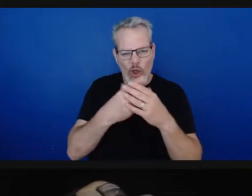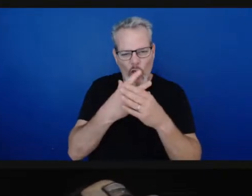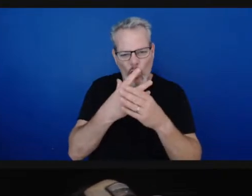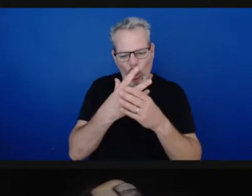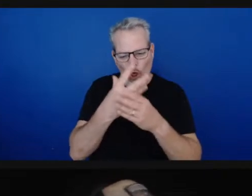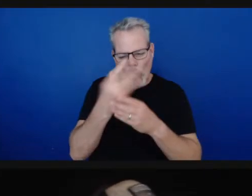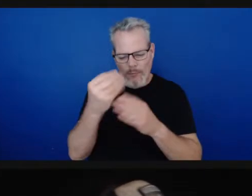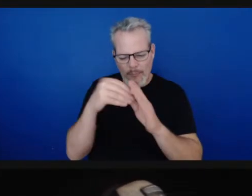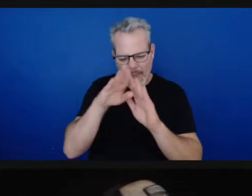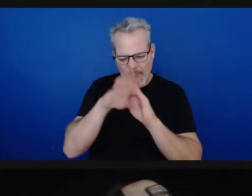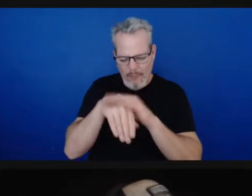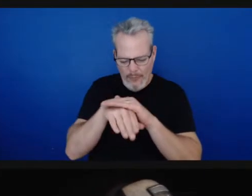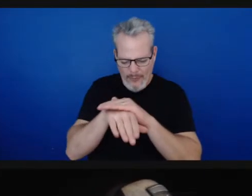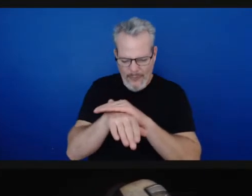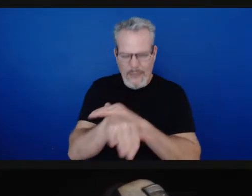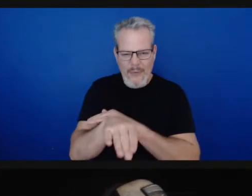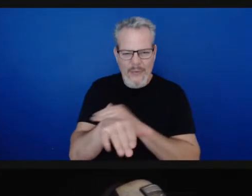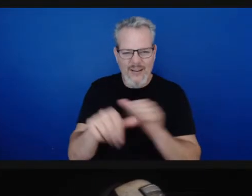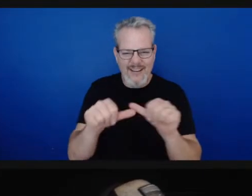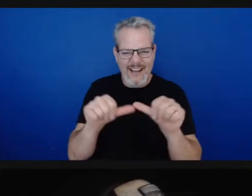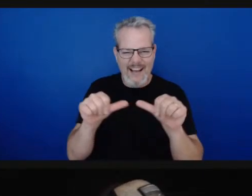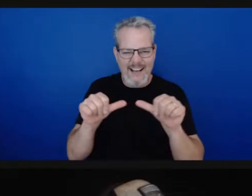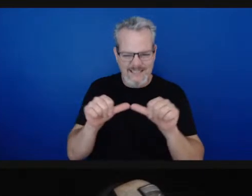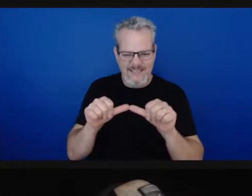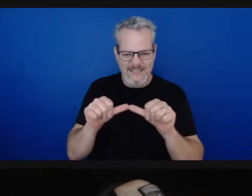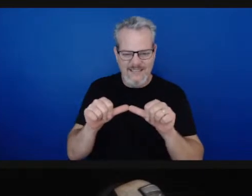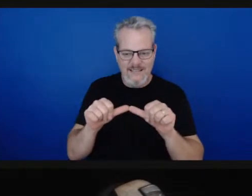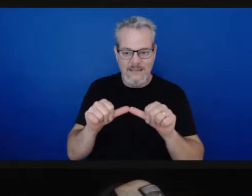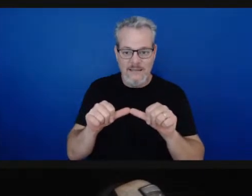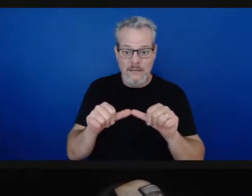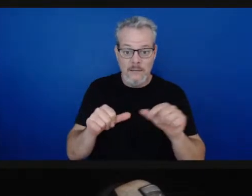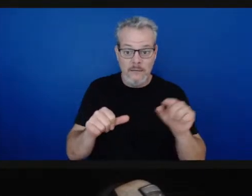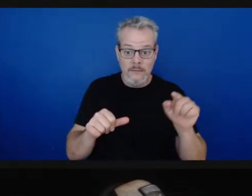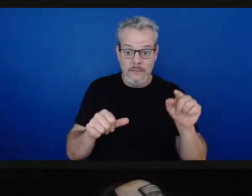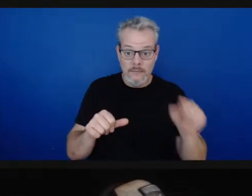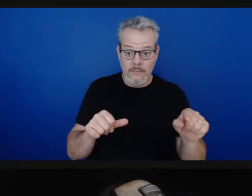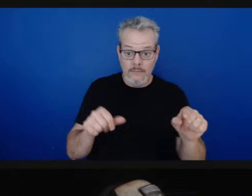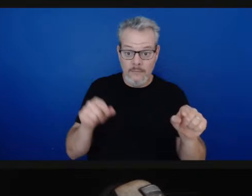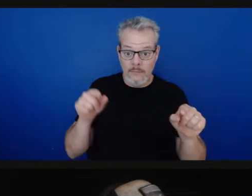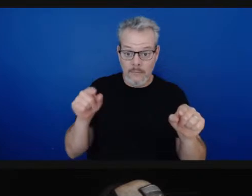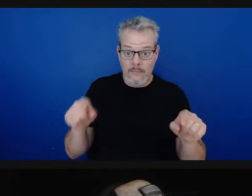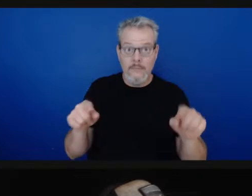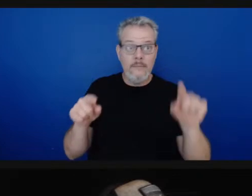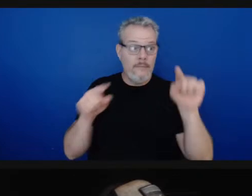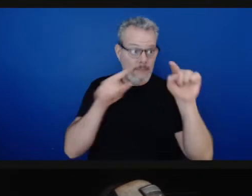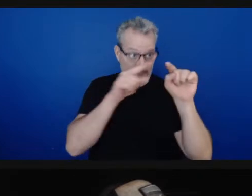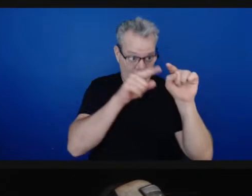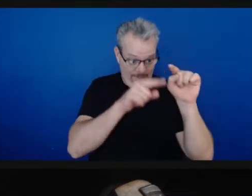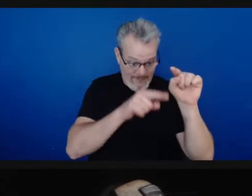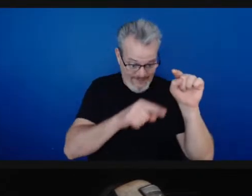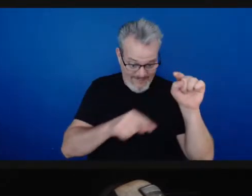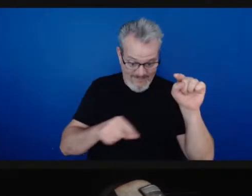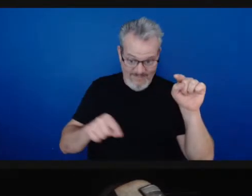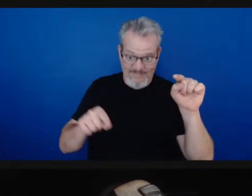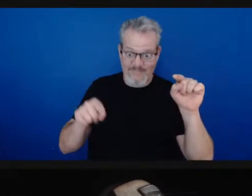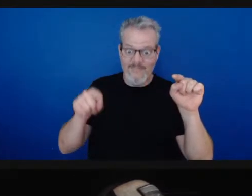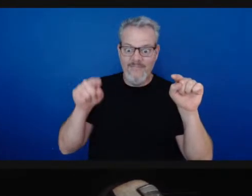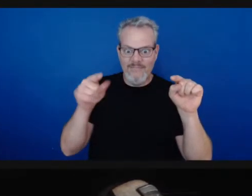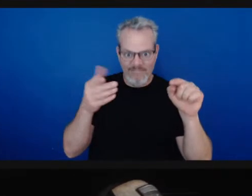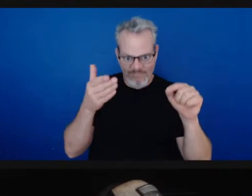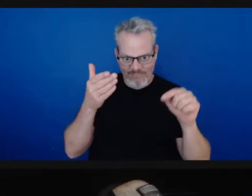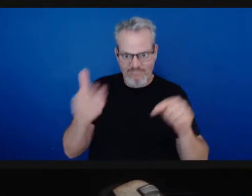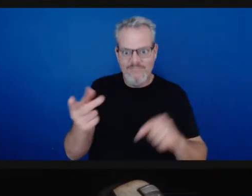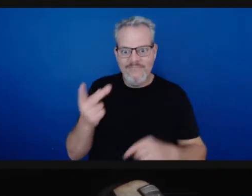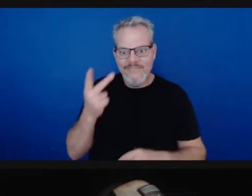oval shape. And here are the edges of that flow as interpreted by these authors.